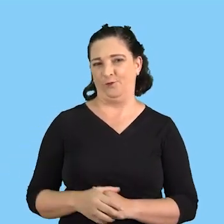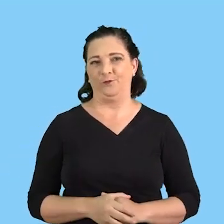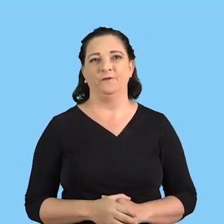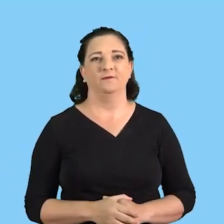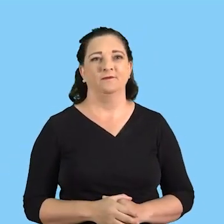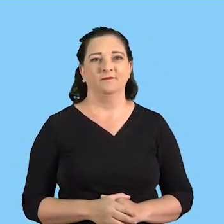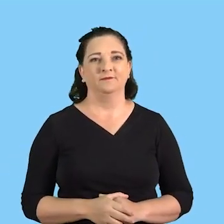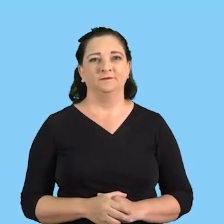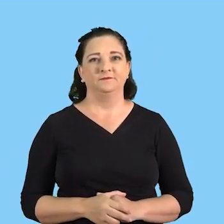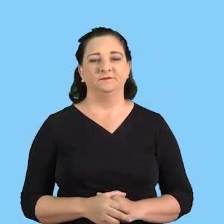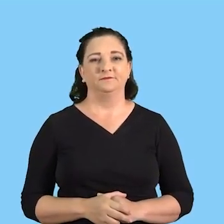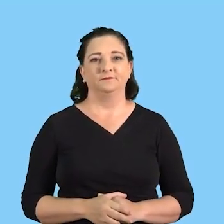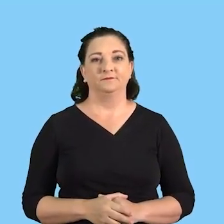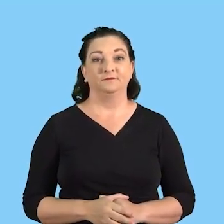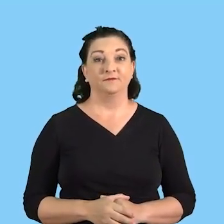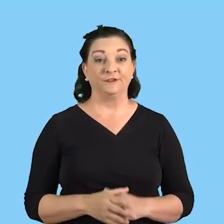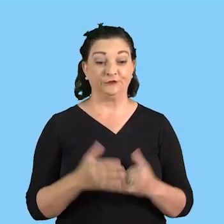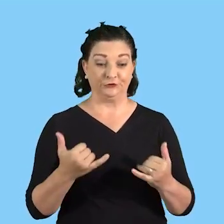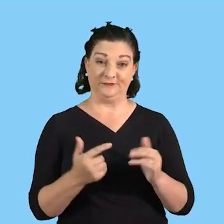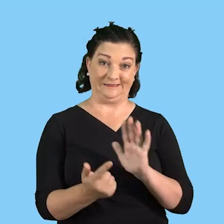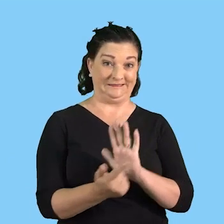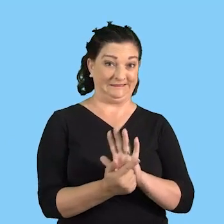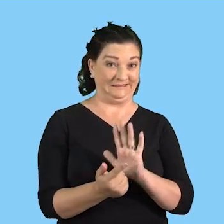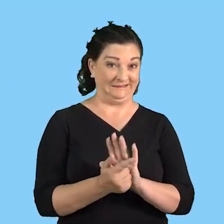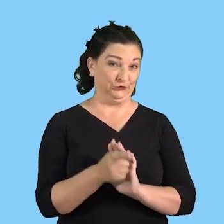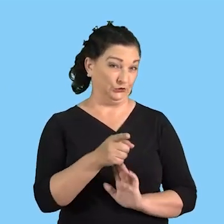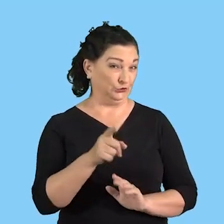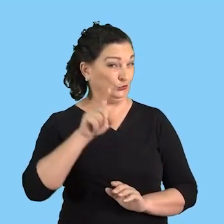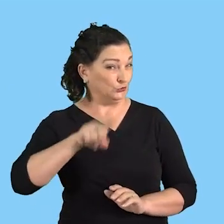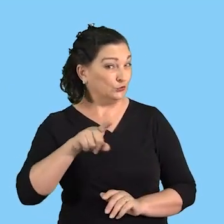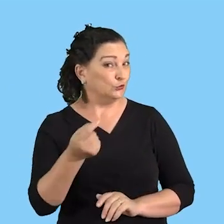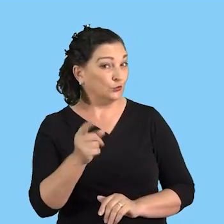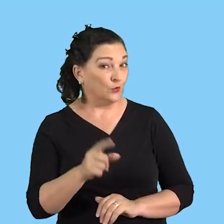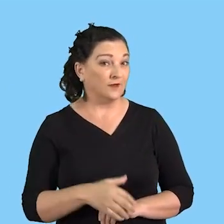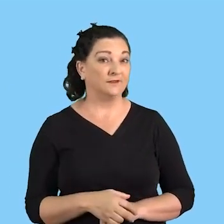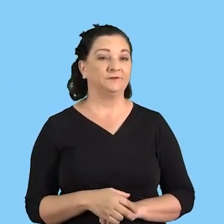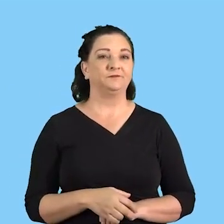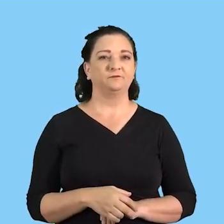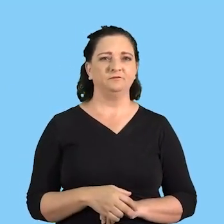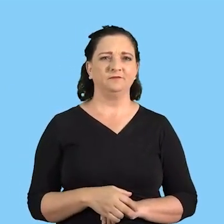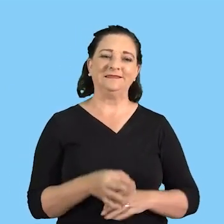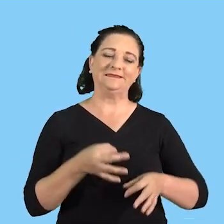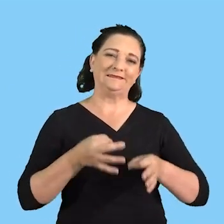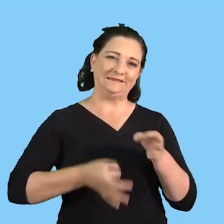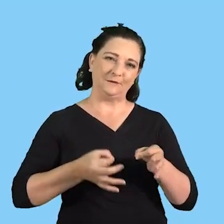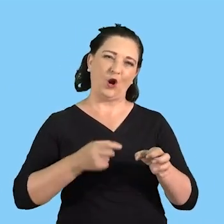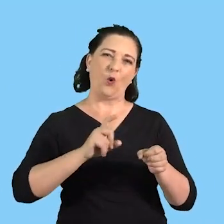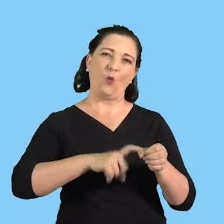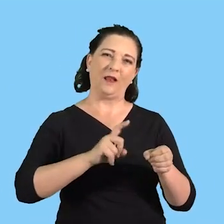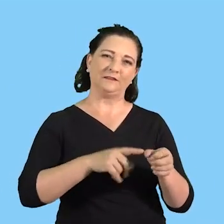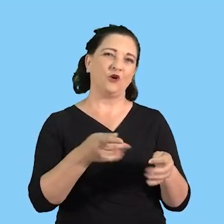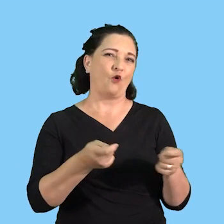Now, grade 11s, in today's lesson, you should be able to define quality